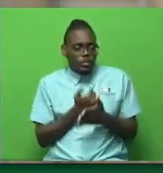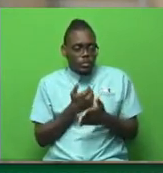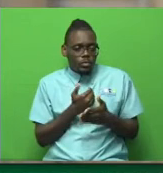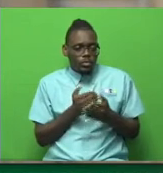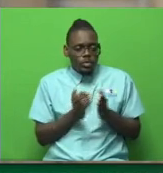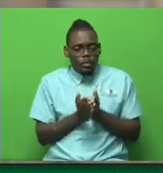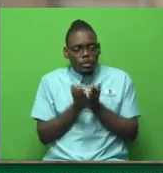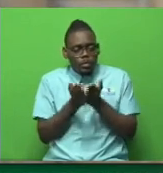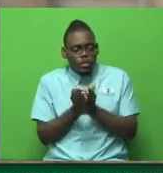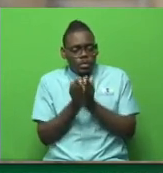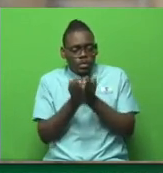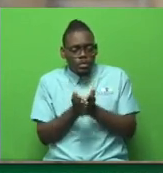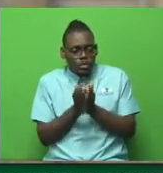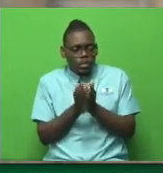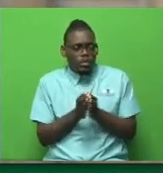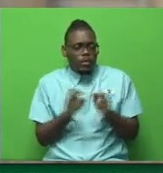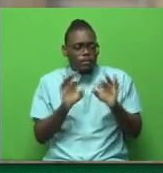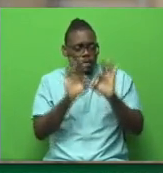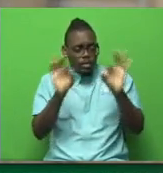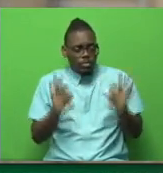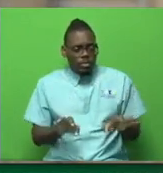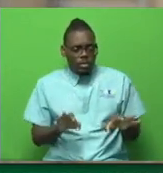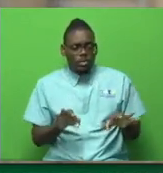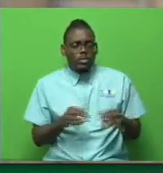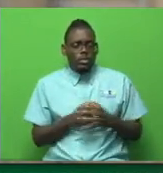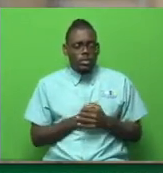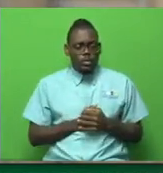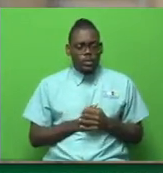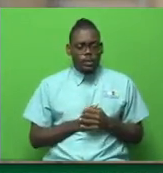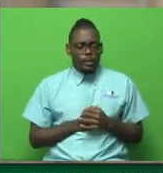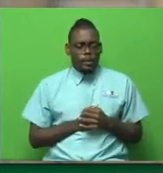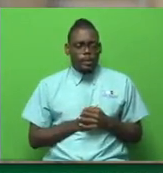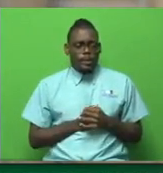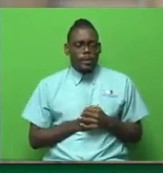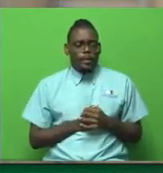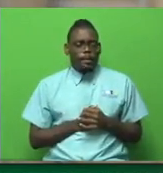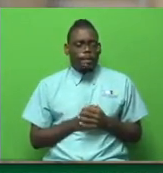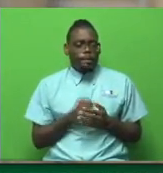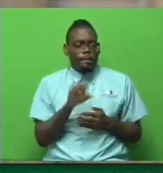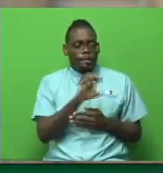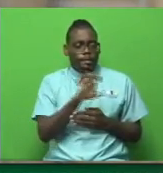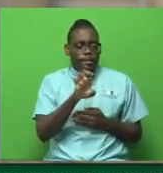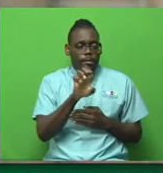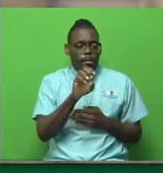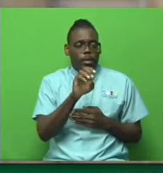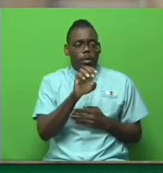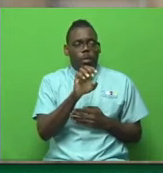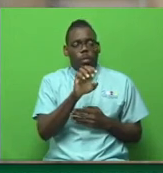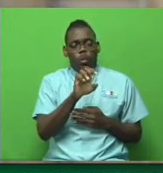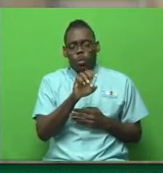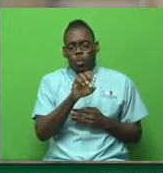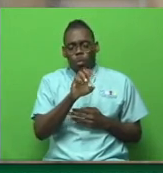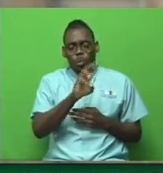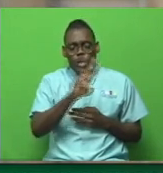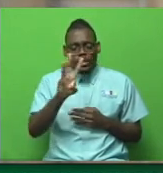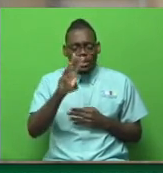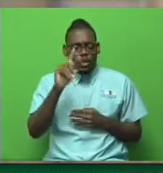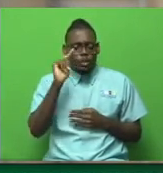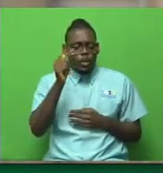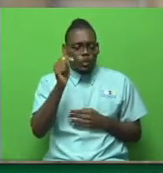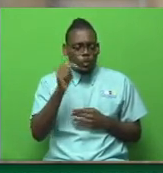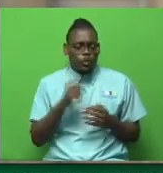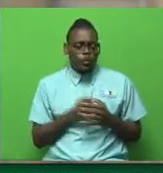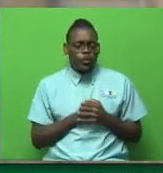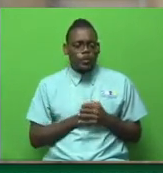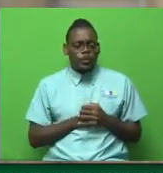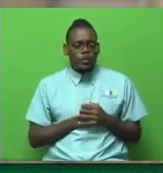Tobago now let me explain about this Marina facility in Tobago Madam speaker and I know those on